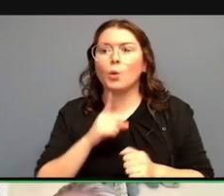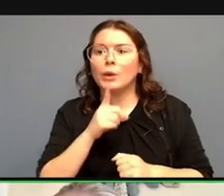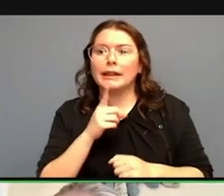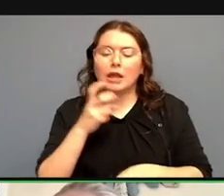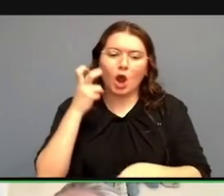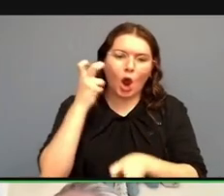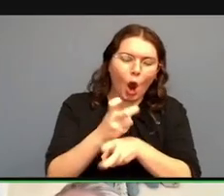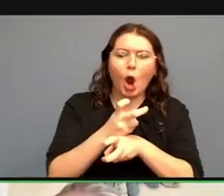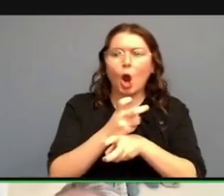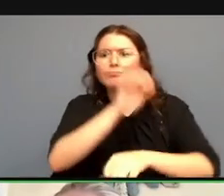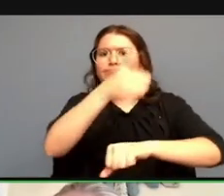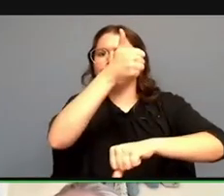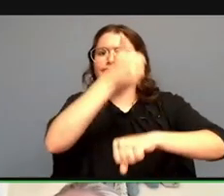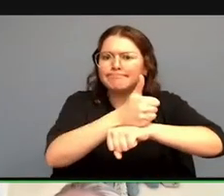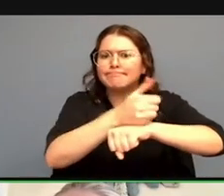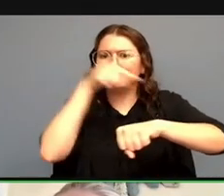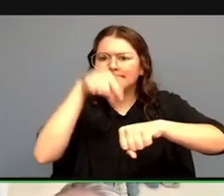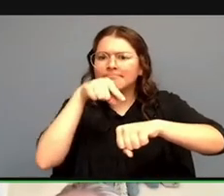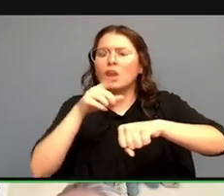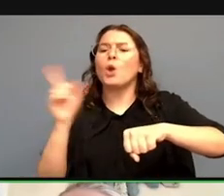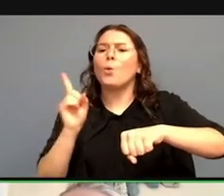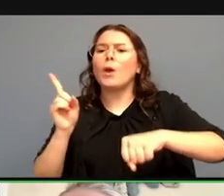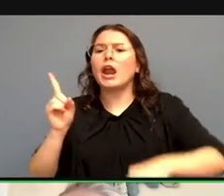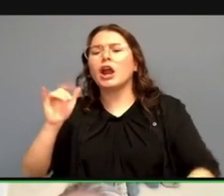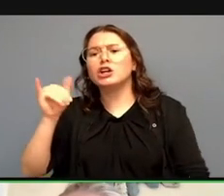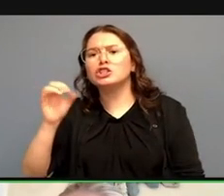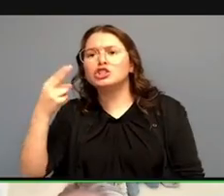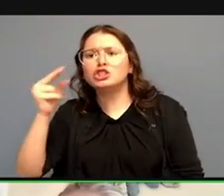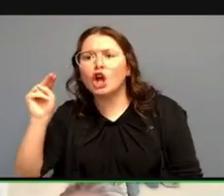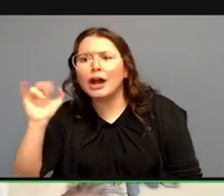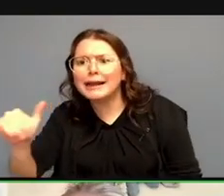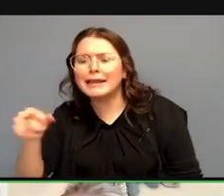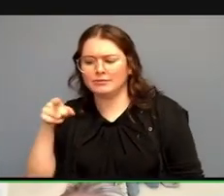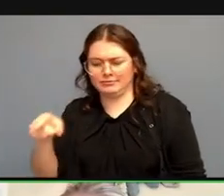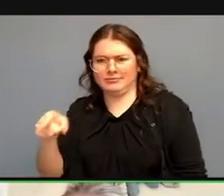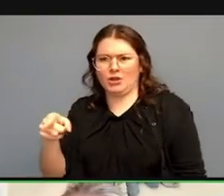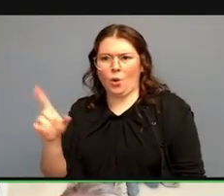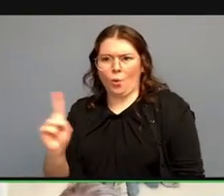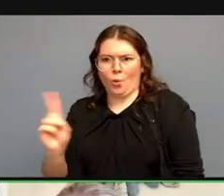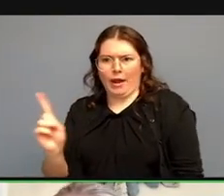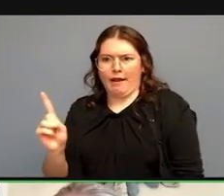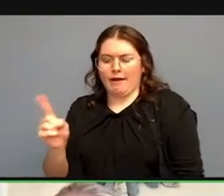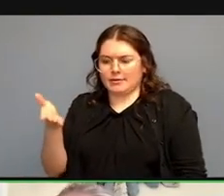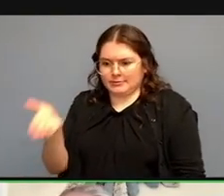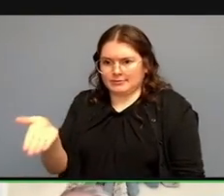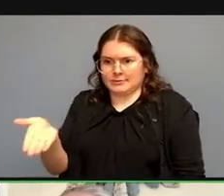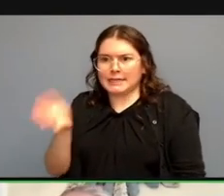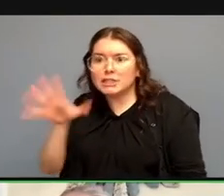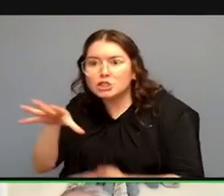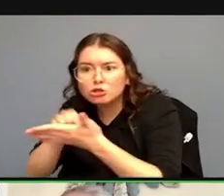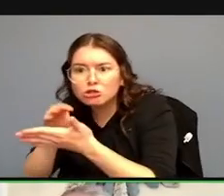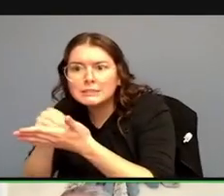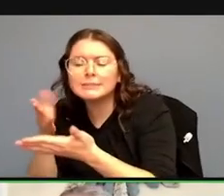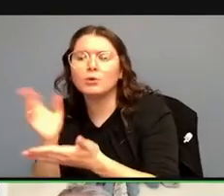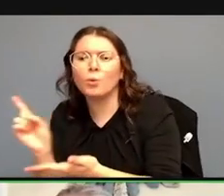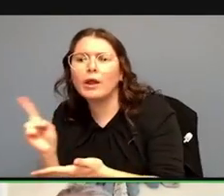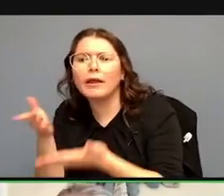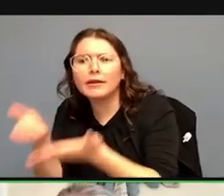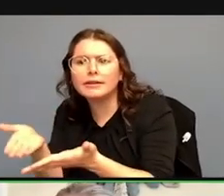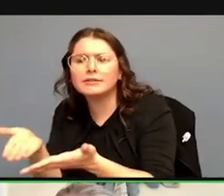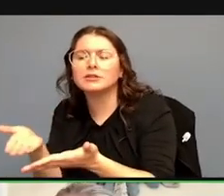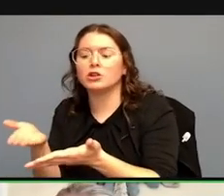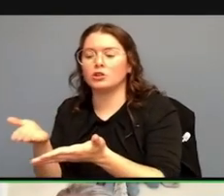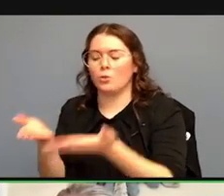baseline that says, okay, this is where Johnny is right now at this moment in time. in order to make an